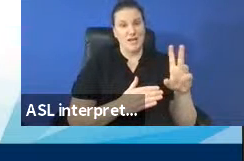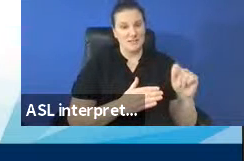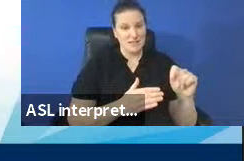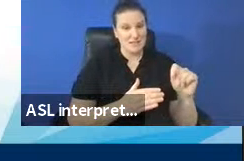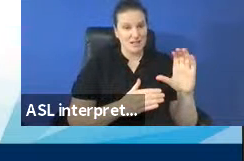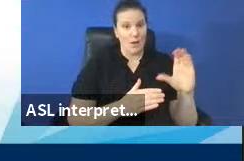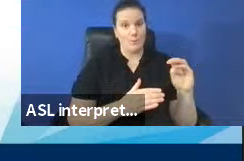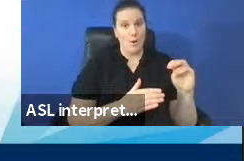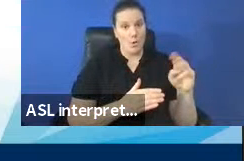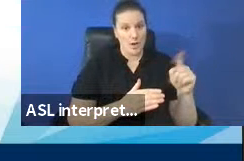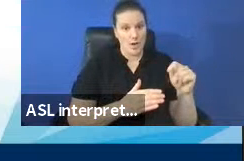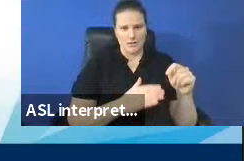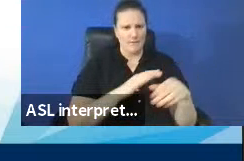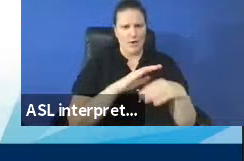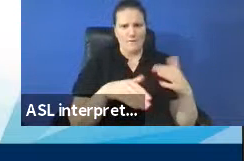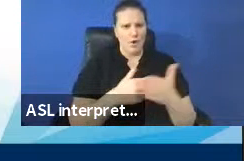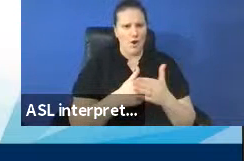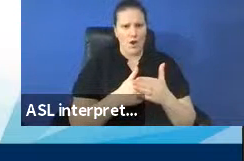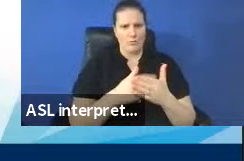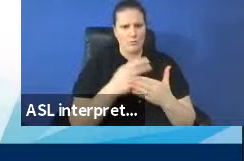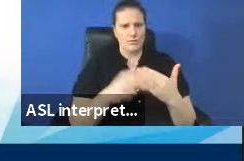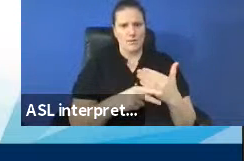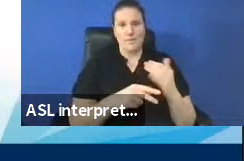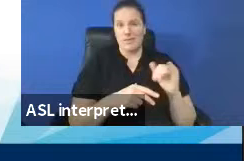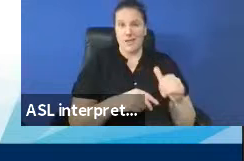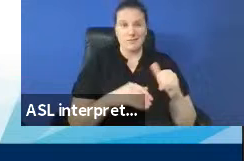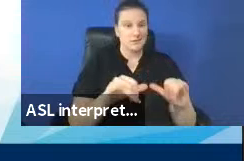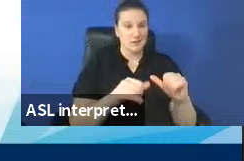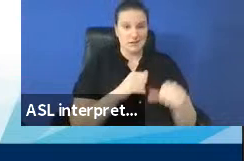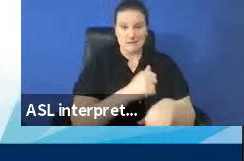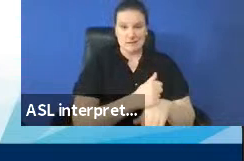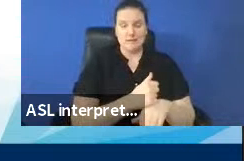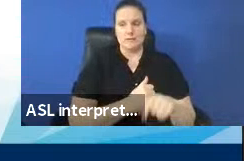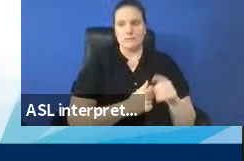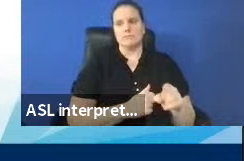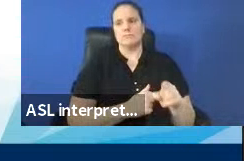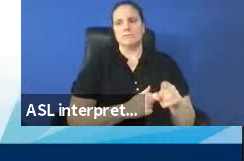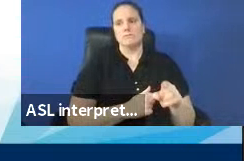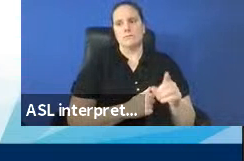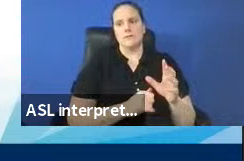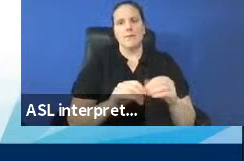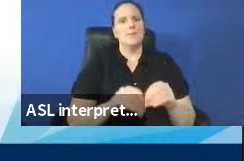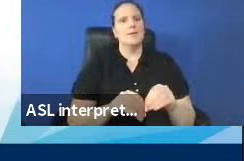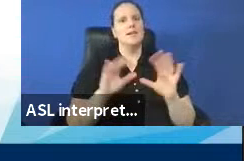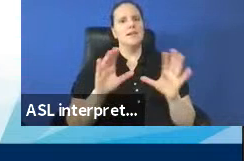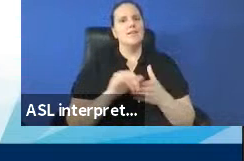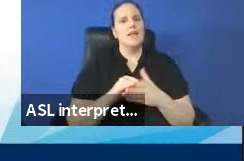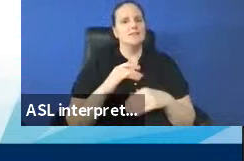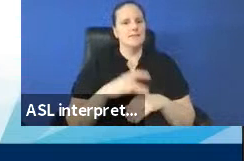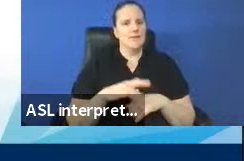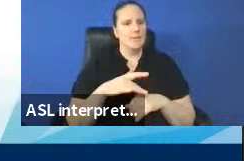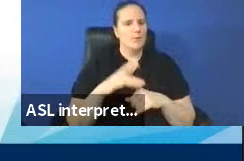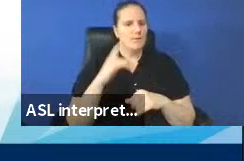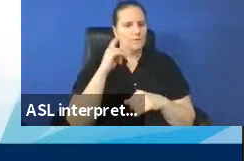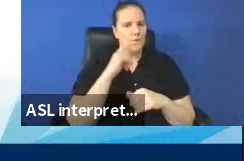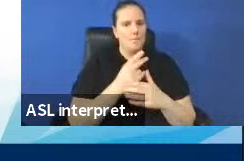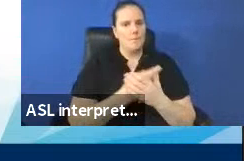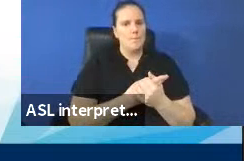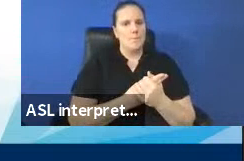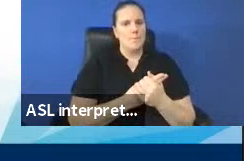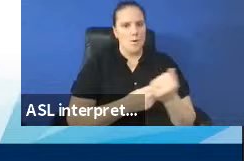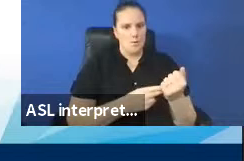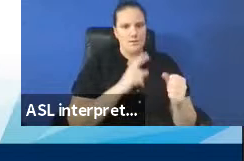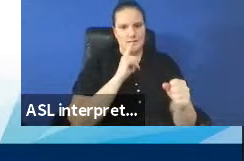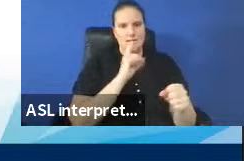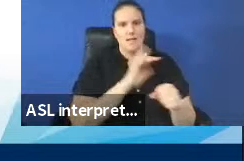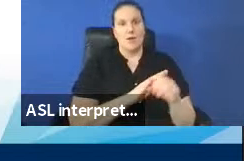of the overall program. That program is still in existence. And just to be clear, it is something that is available for both